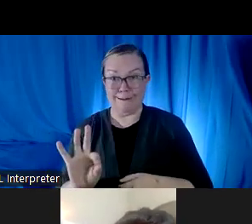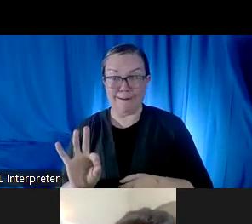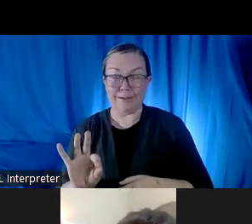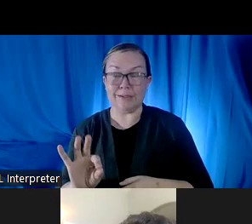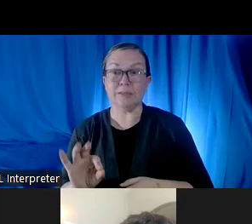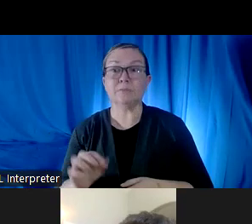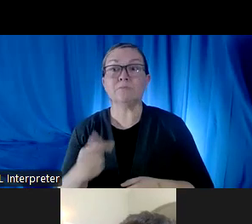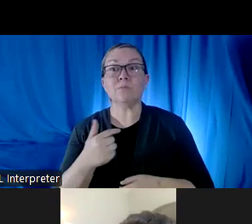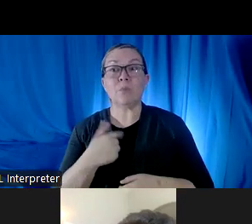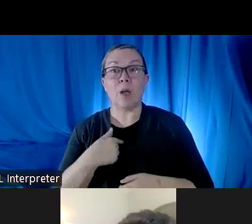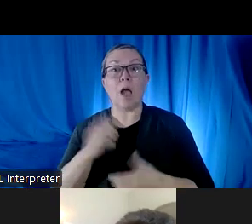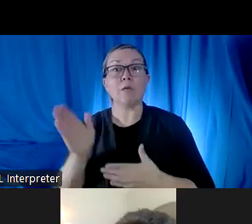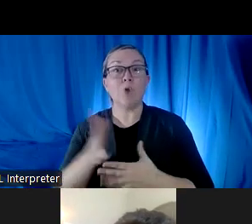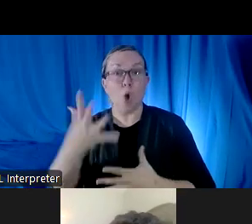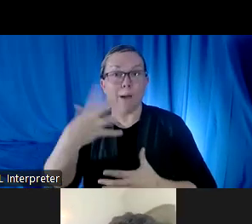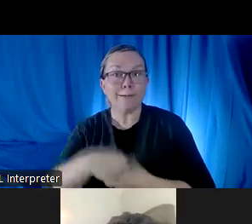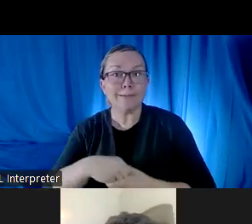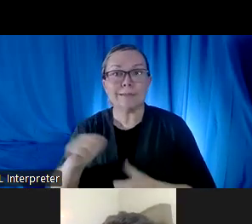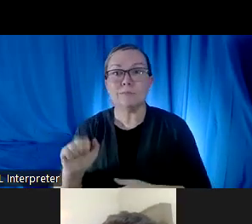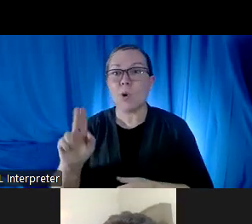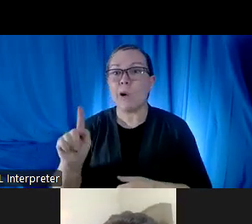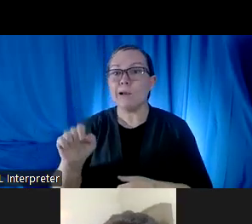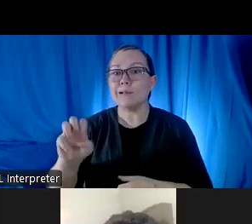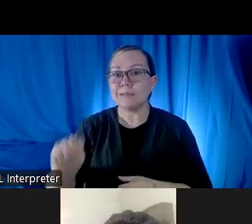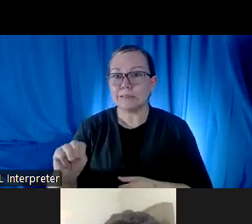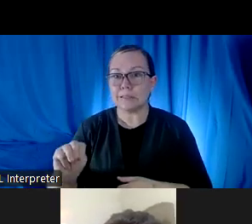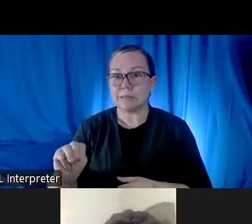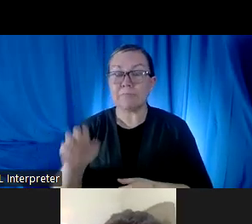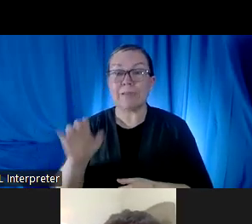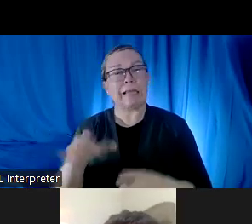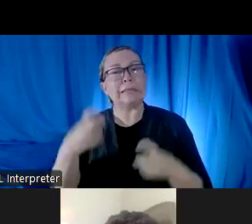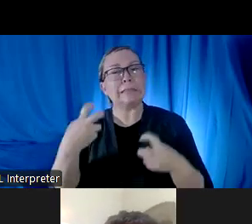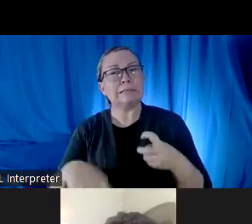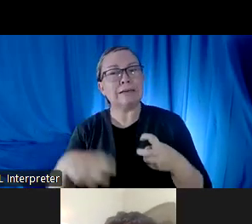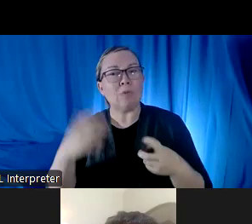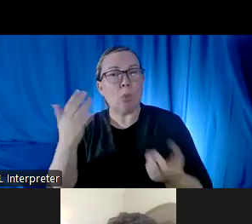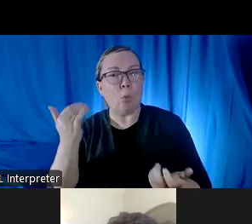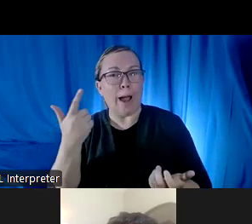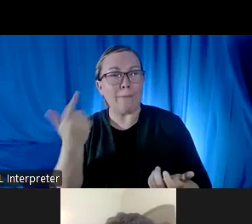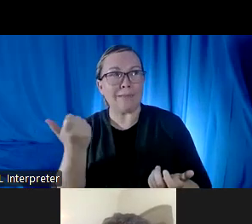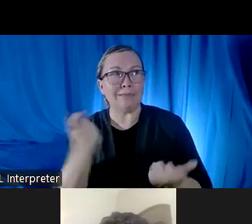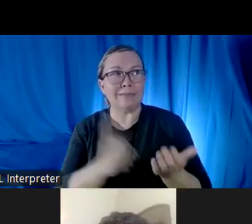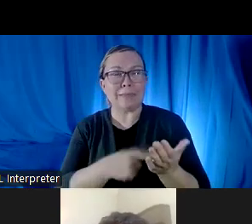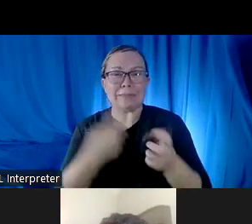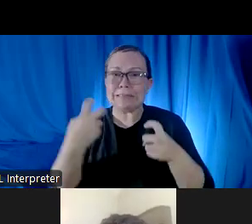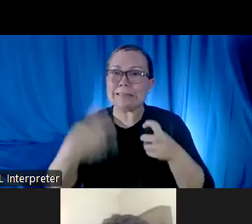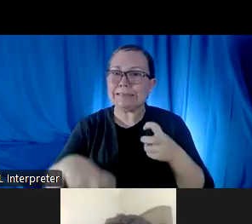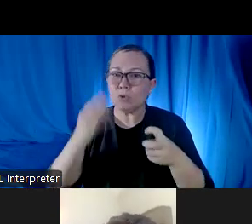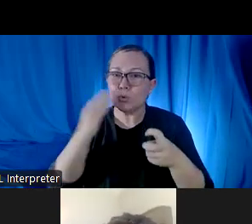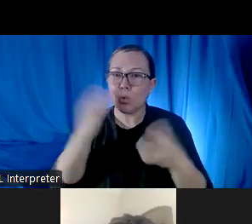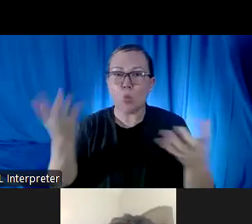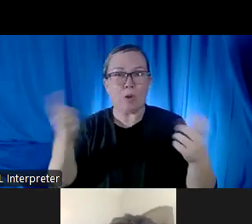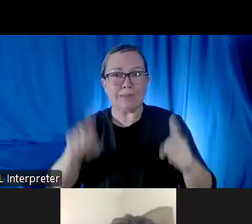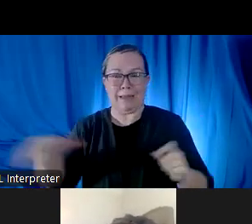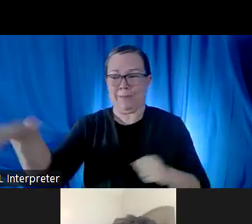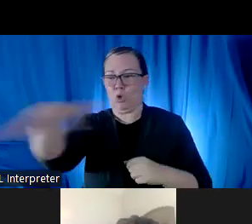and I have autism. Having autism is hard because sometimes it is difficult to know what is happening